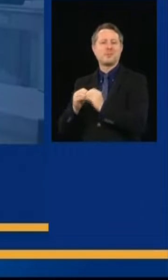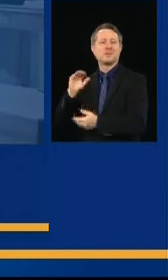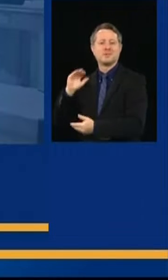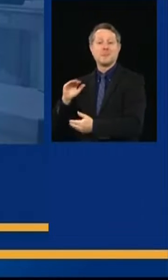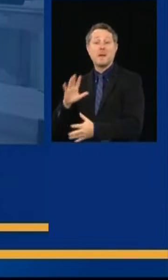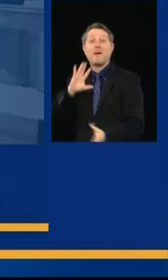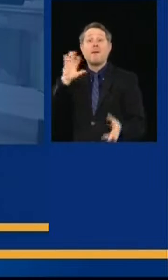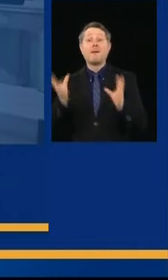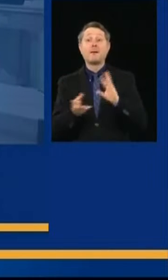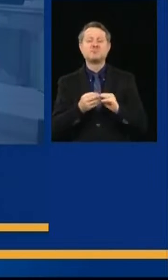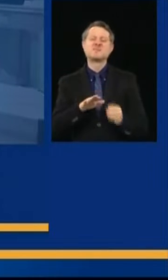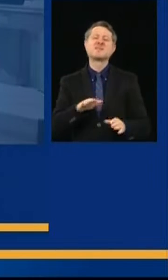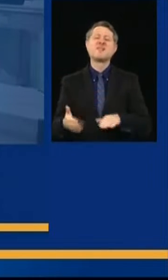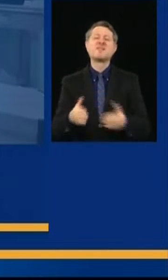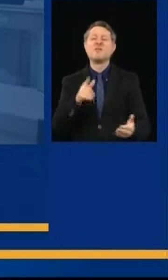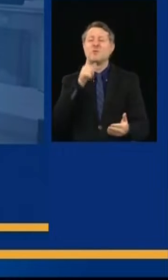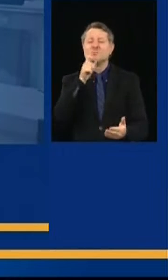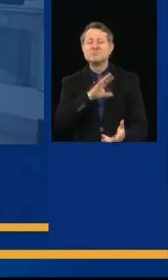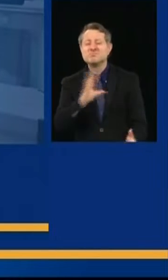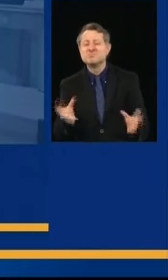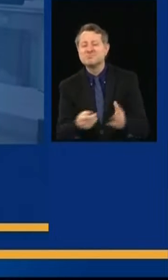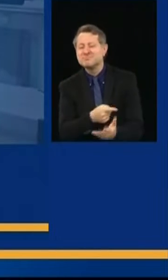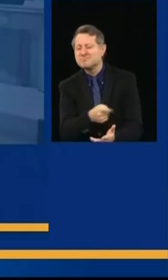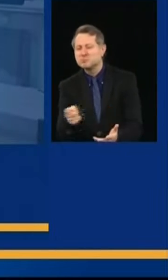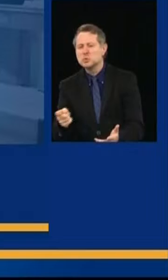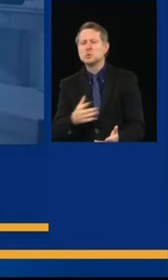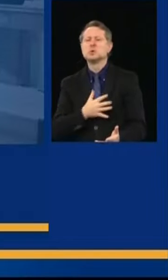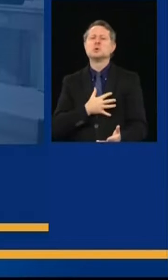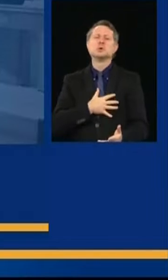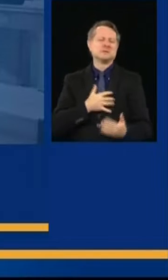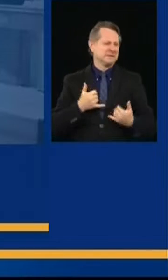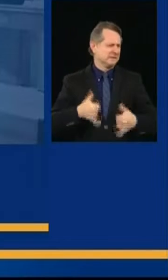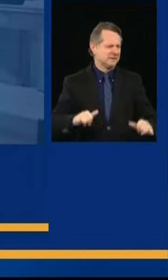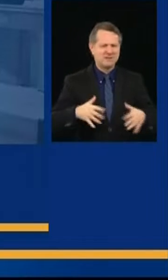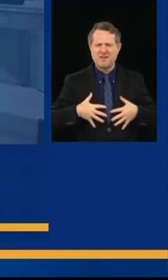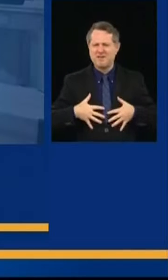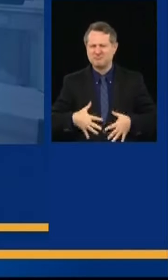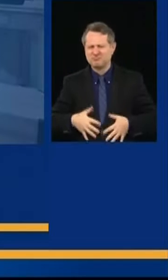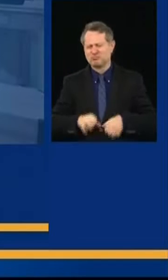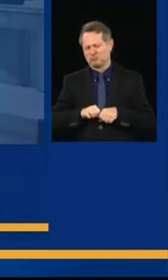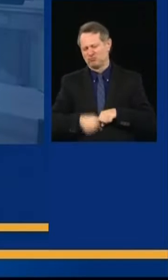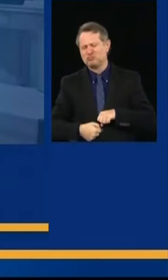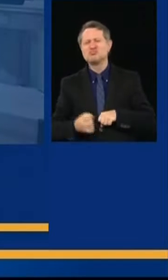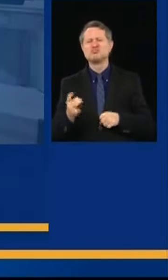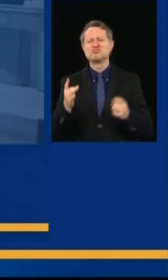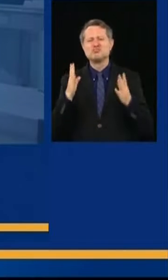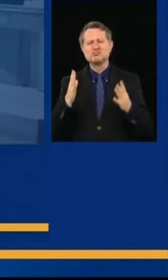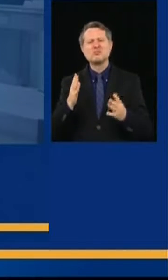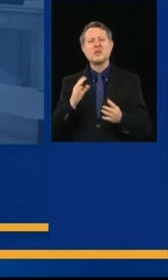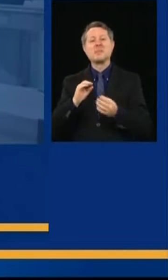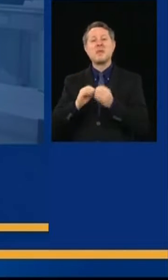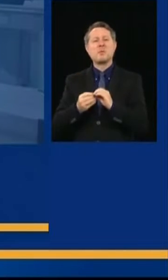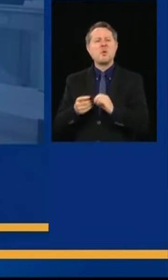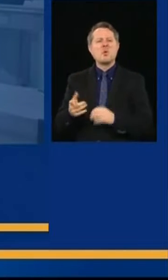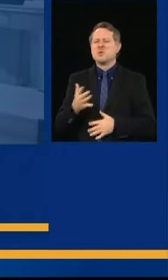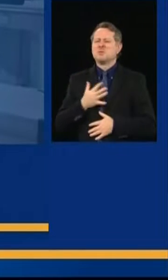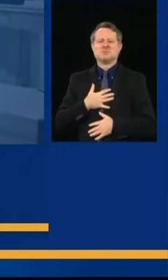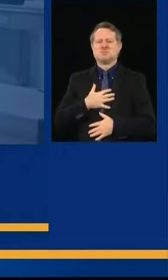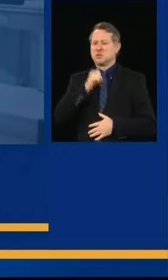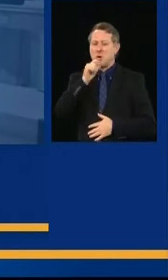lives lost, still painfully and tragically high. These are not numbers, these are